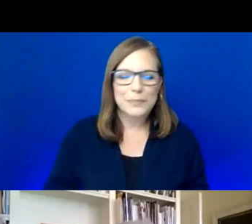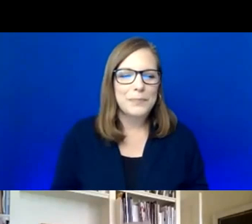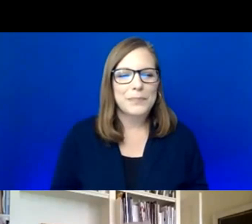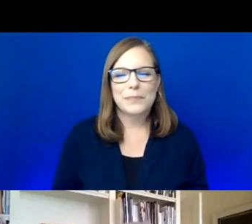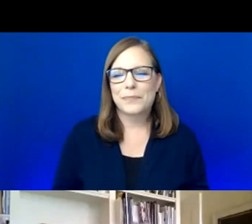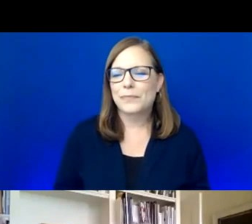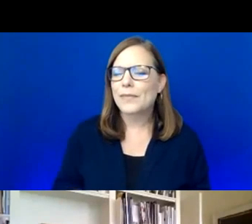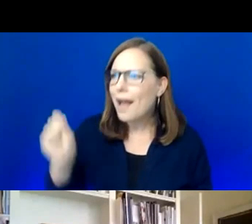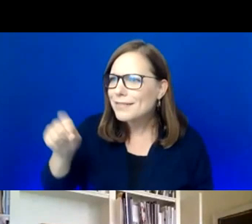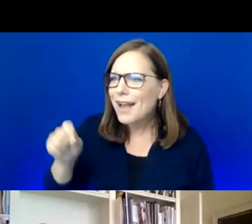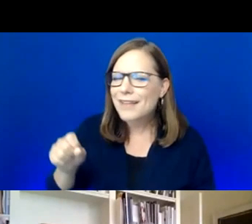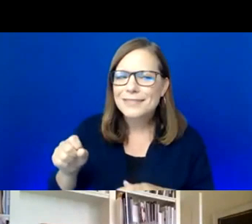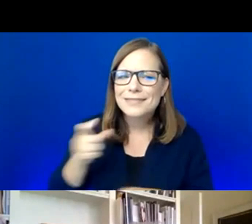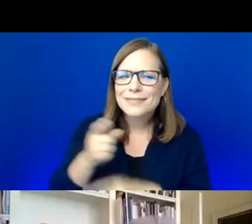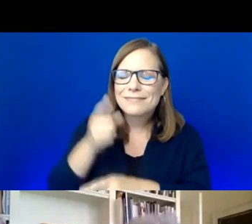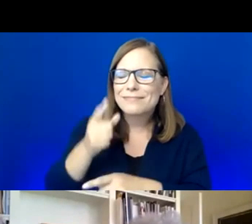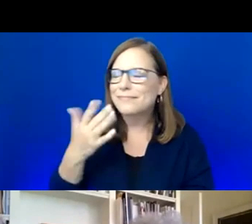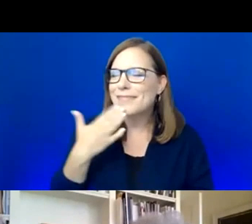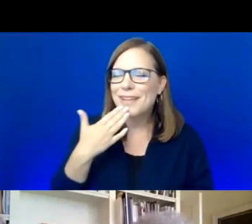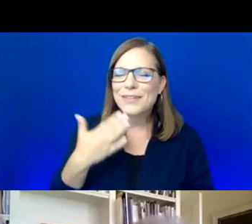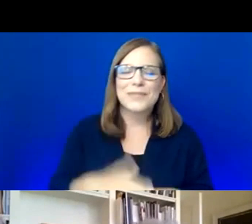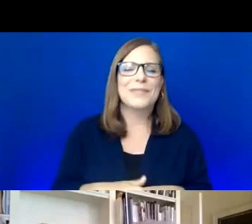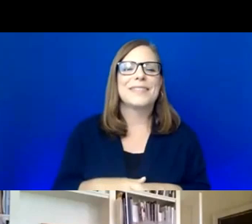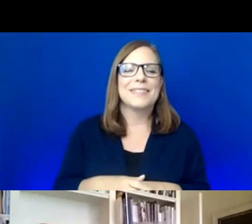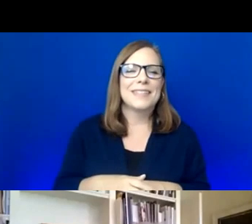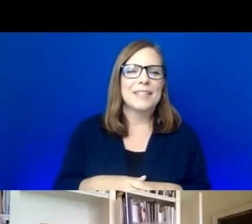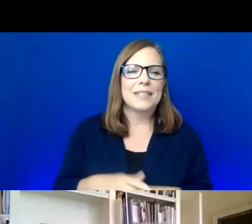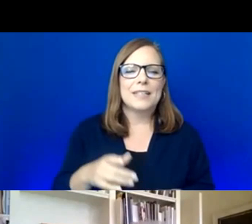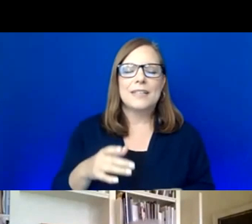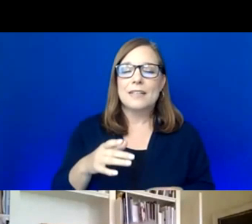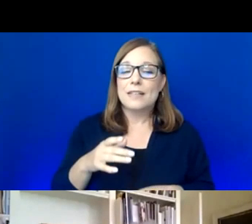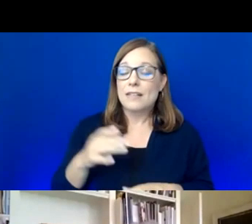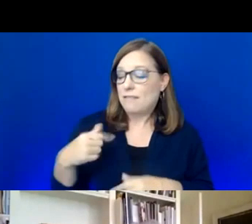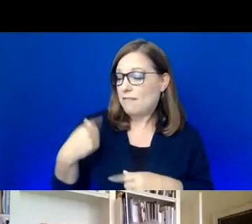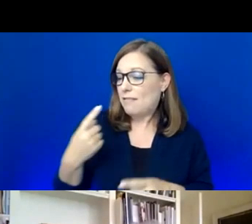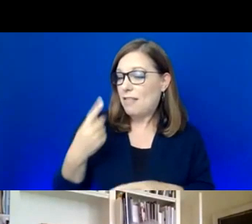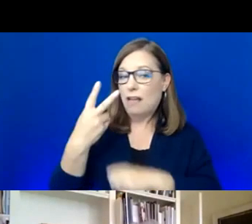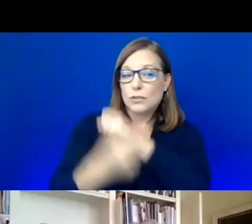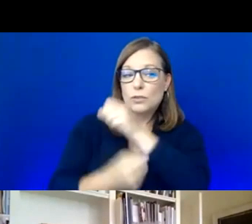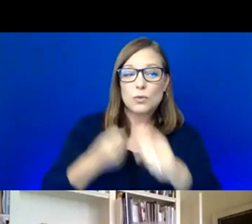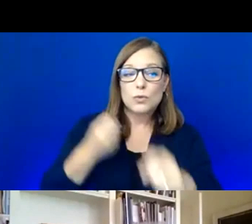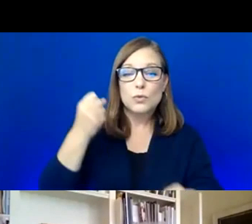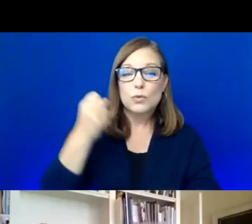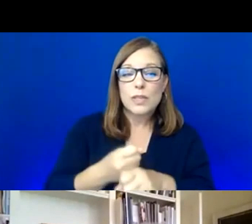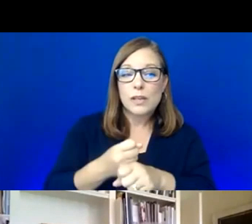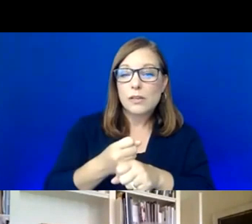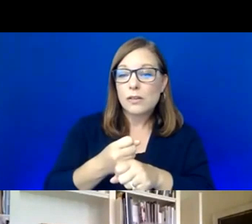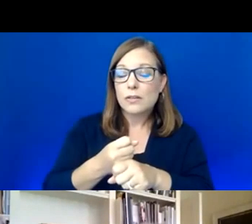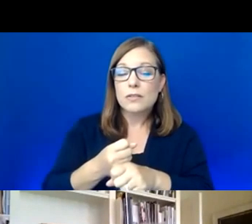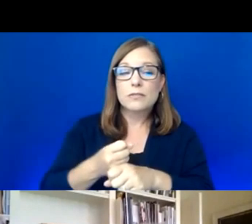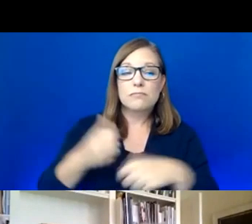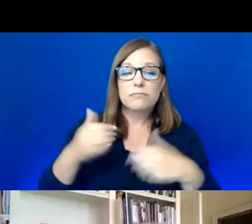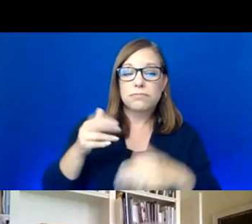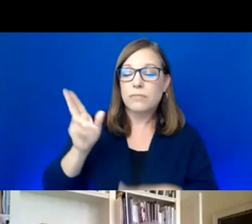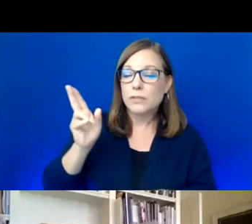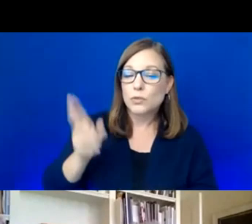Yes, I was. Thank you. The last 2 years have been an unprecedented and historic period